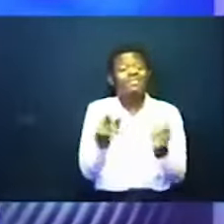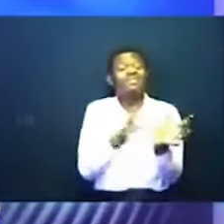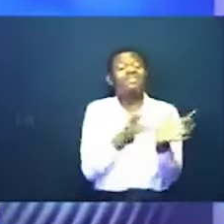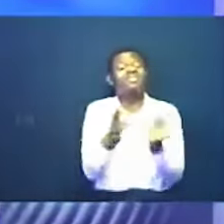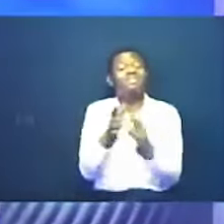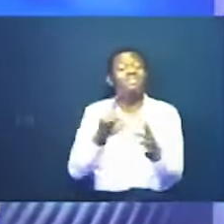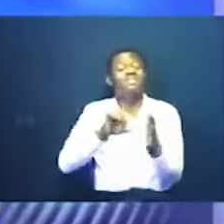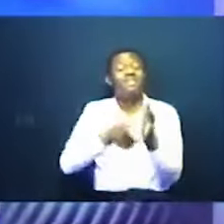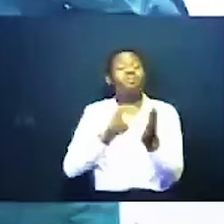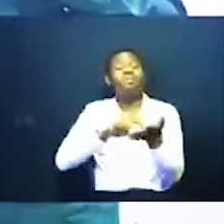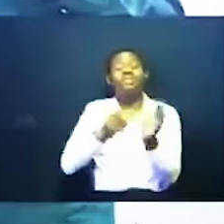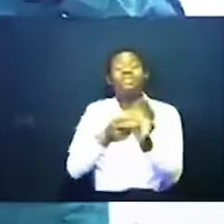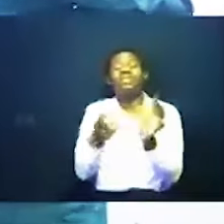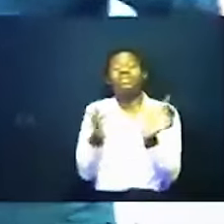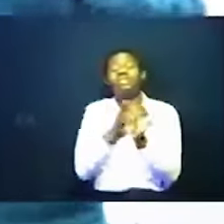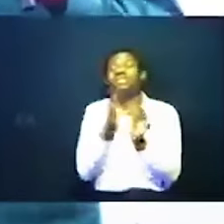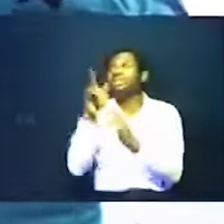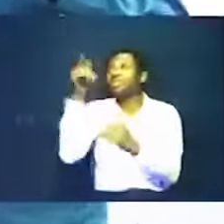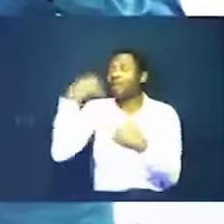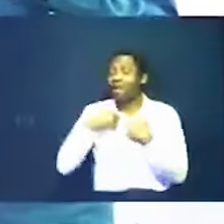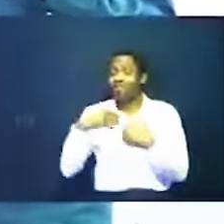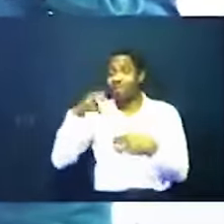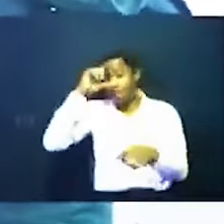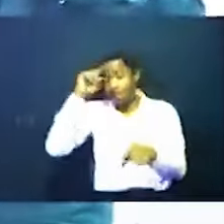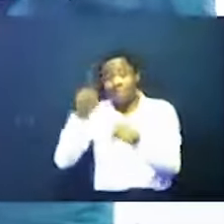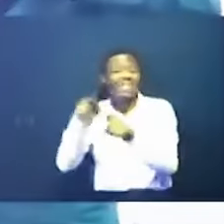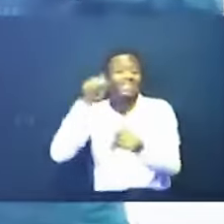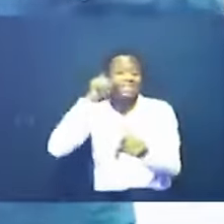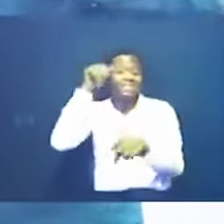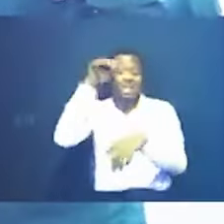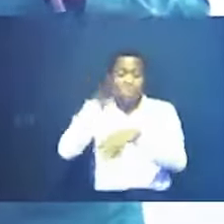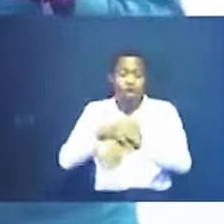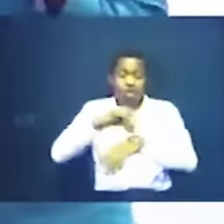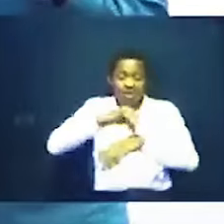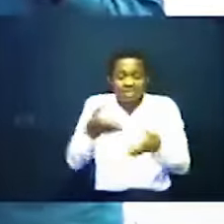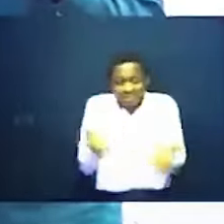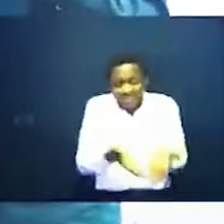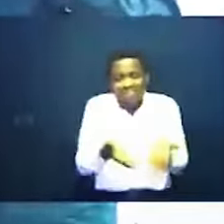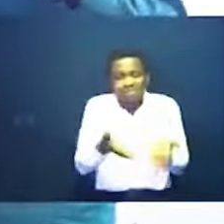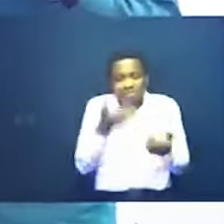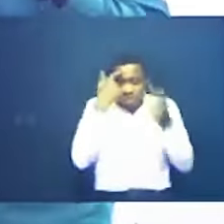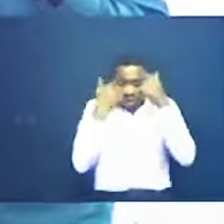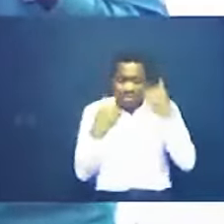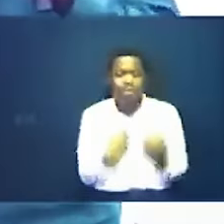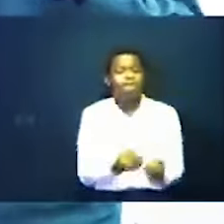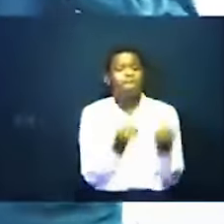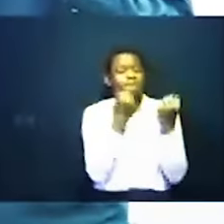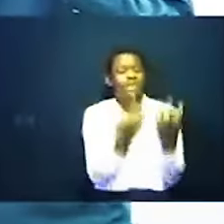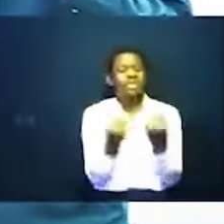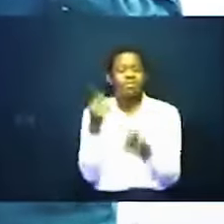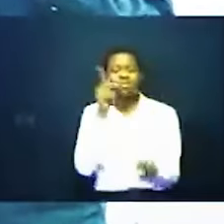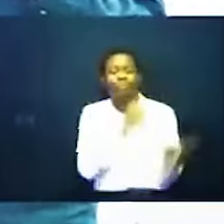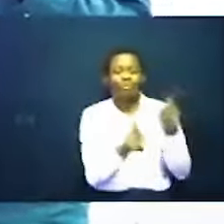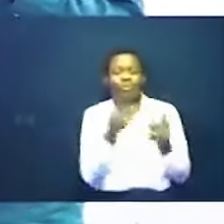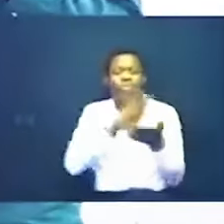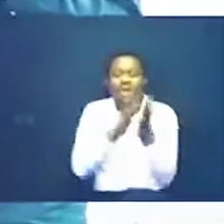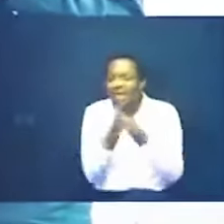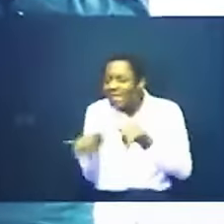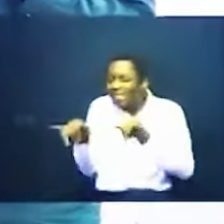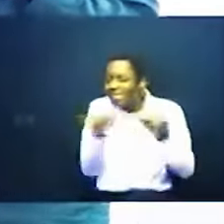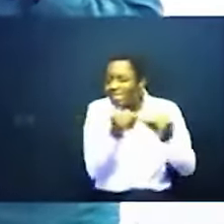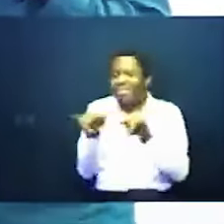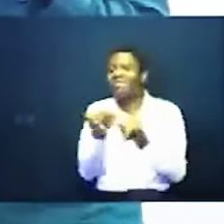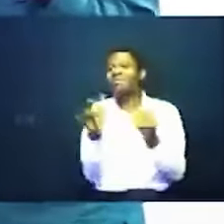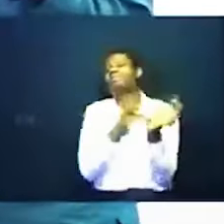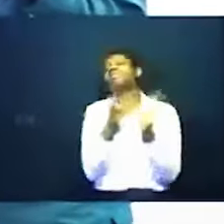yes yenina nyini kuti se ye bese Christo a na chese wanyani nuanom kuma bebre wa ha na waye abakan e de amayen. This should